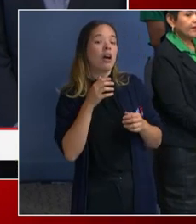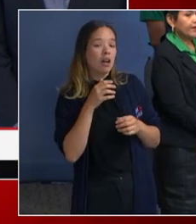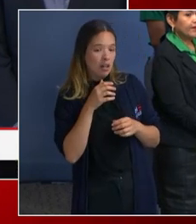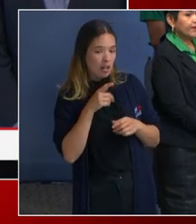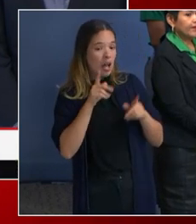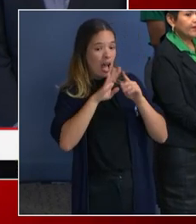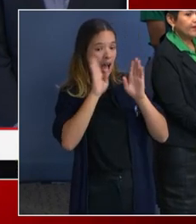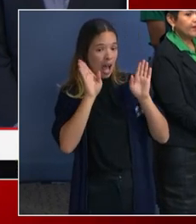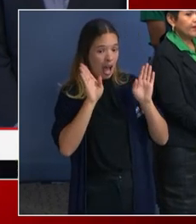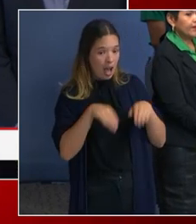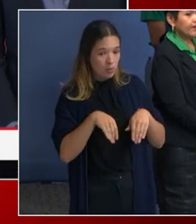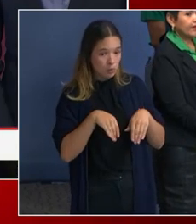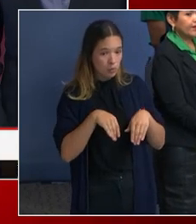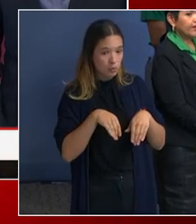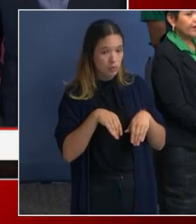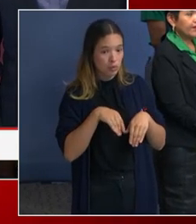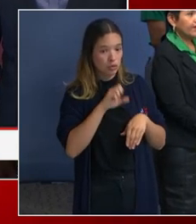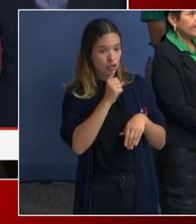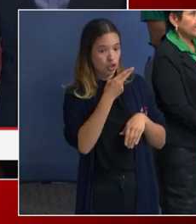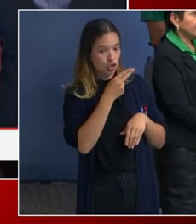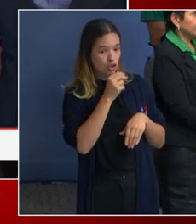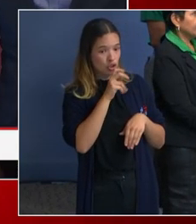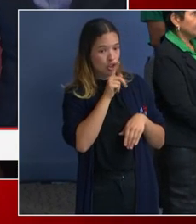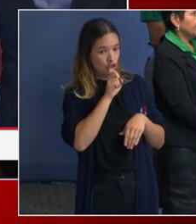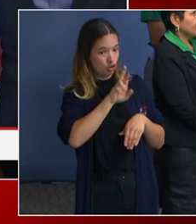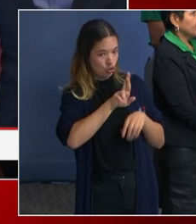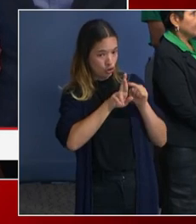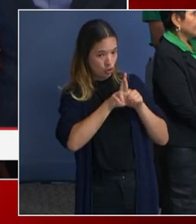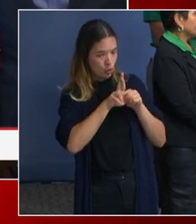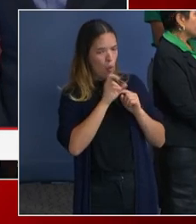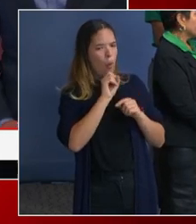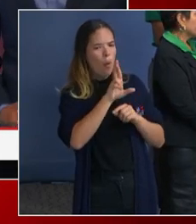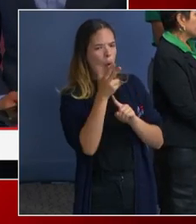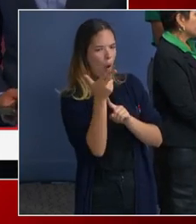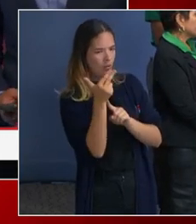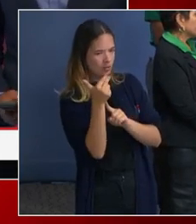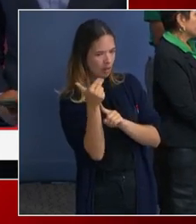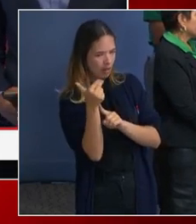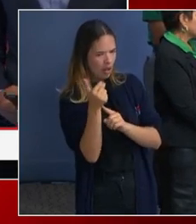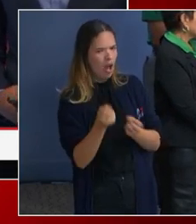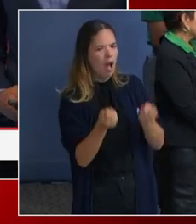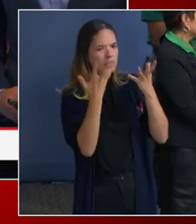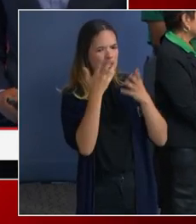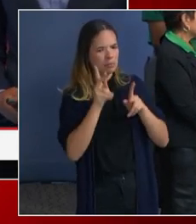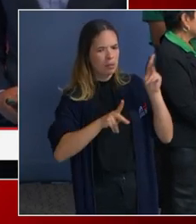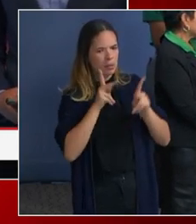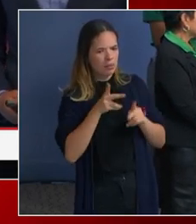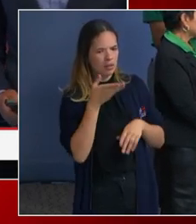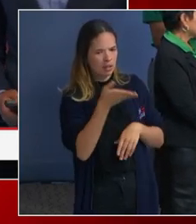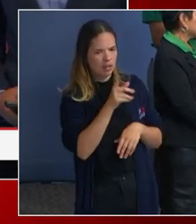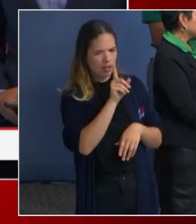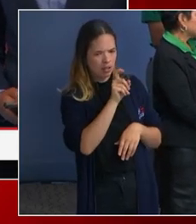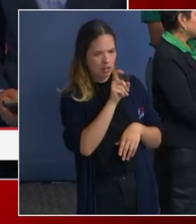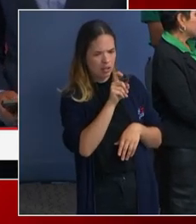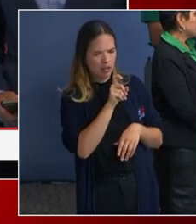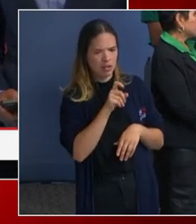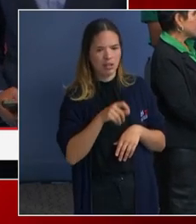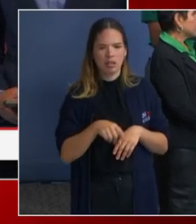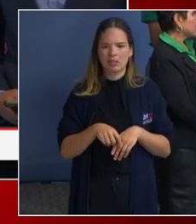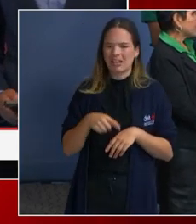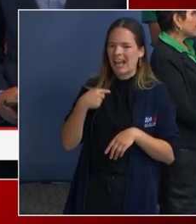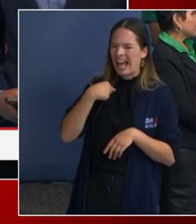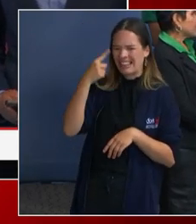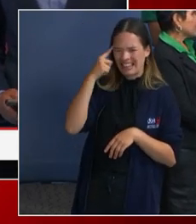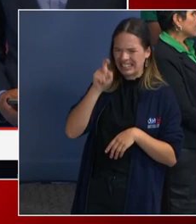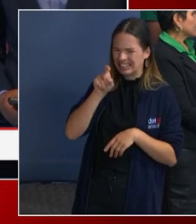the shelters or in the hotels right now? Let me get you a specific number, Mark. We can't tell